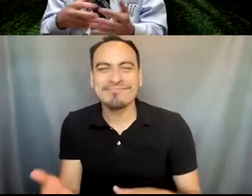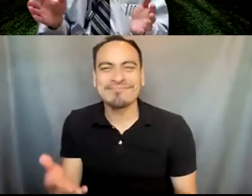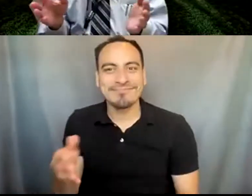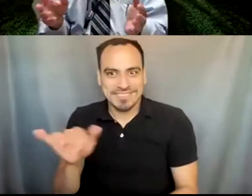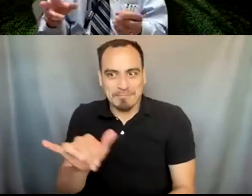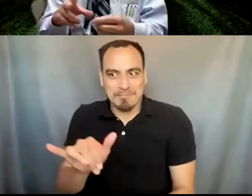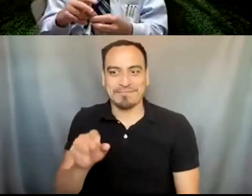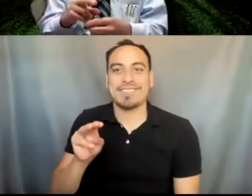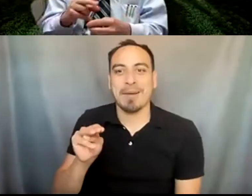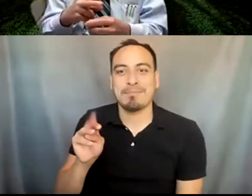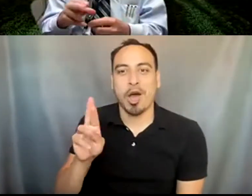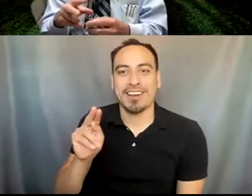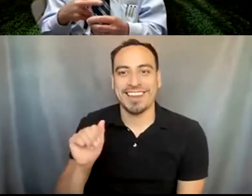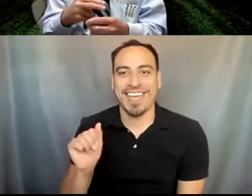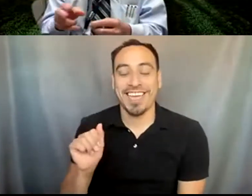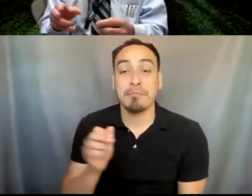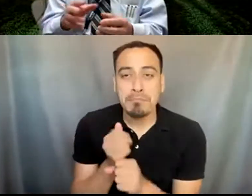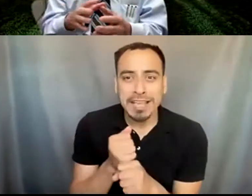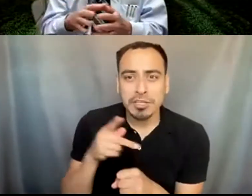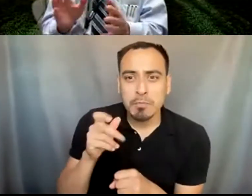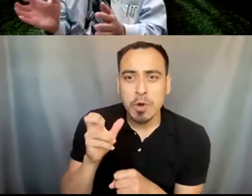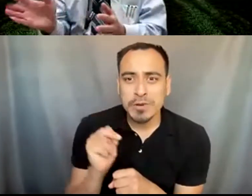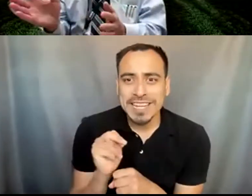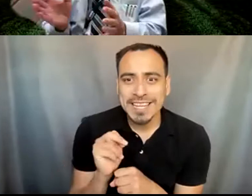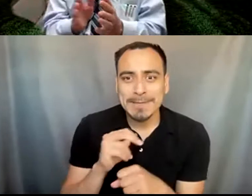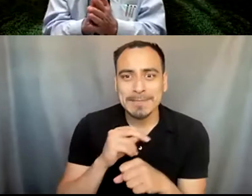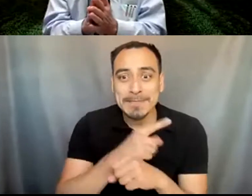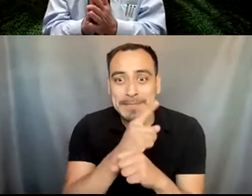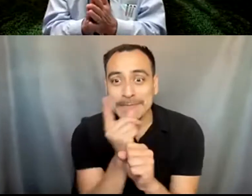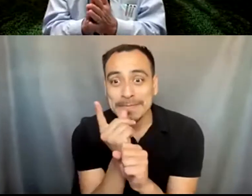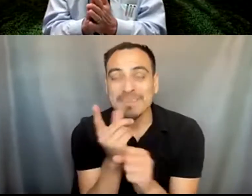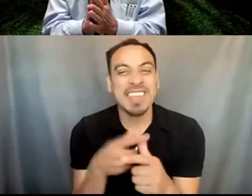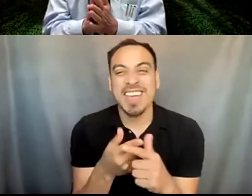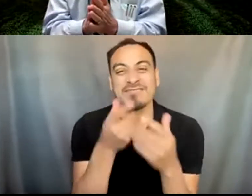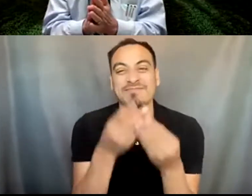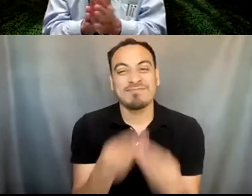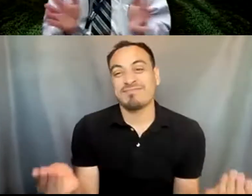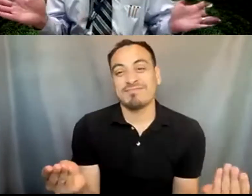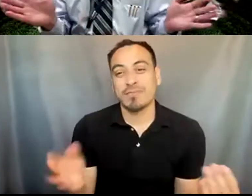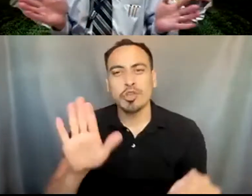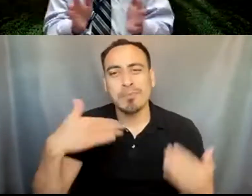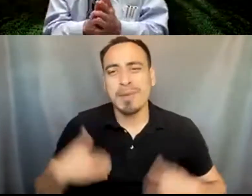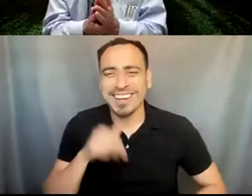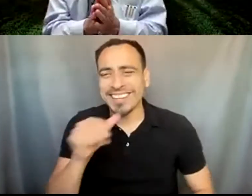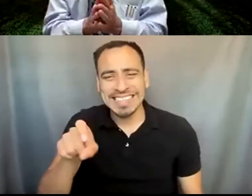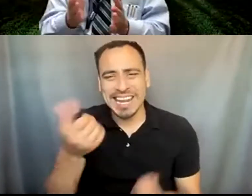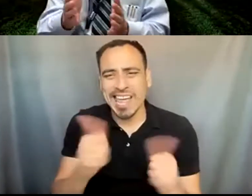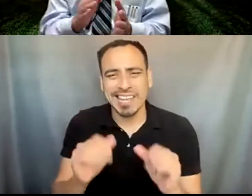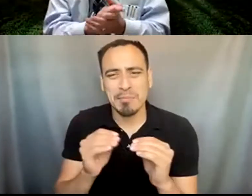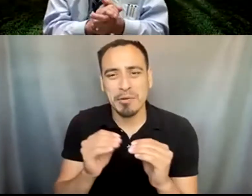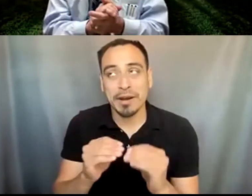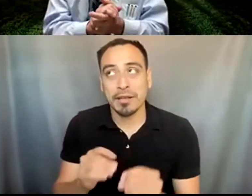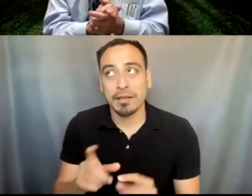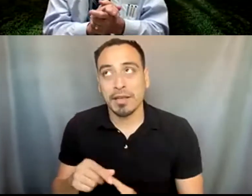and then the body normally just cleans it up, gets rid of it. It doesn't need it anymore. Unlike my office, which is